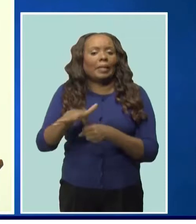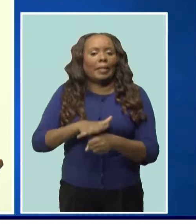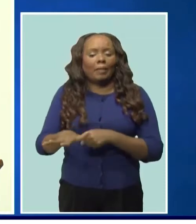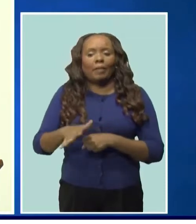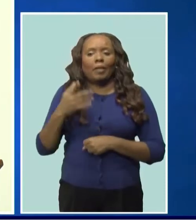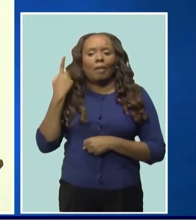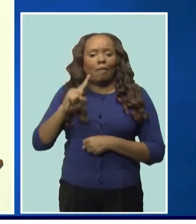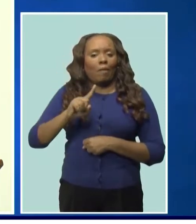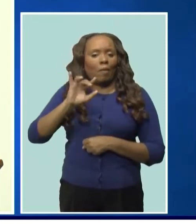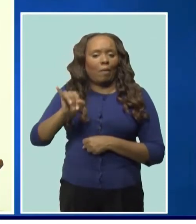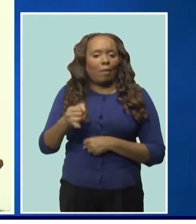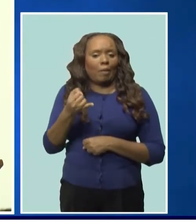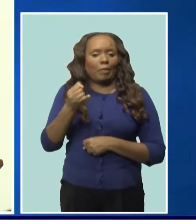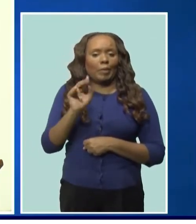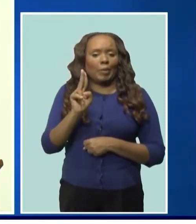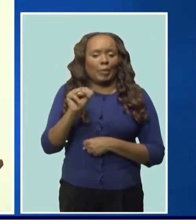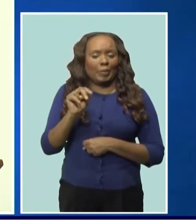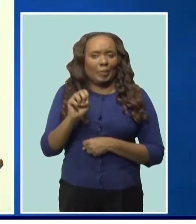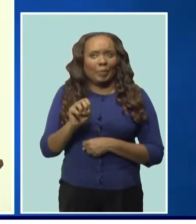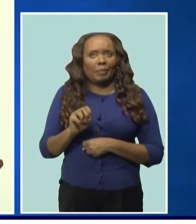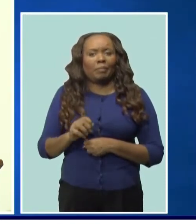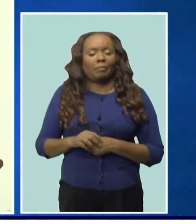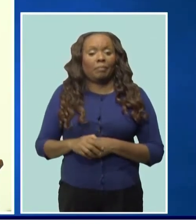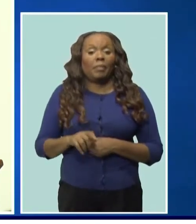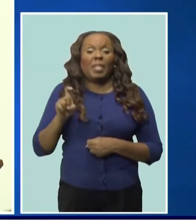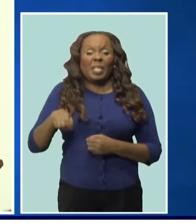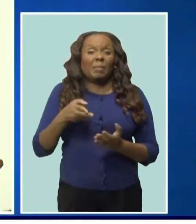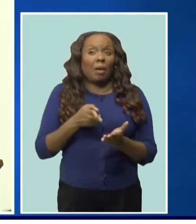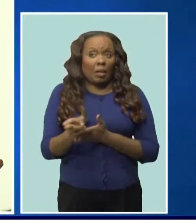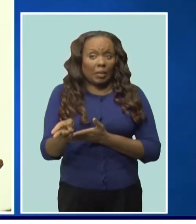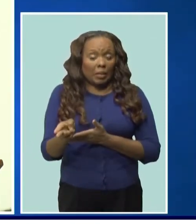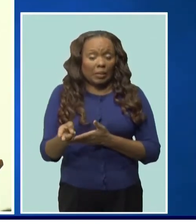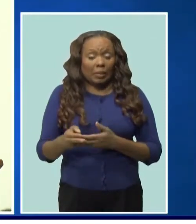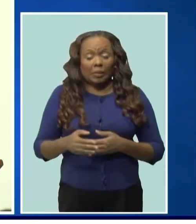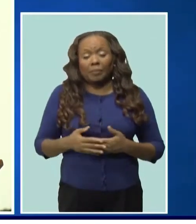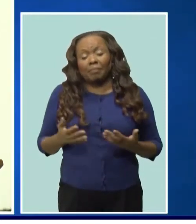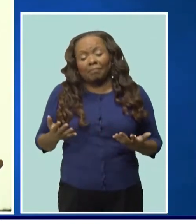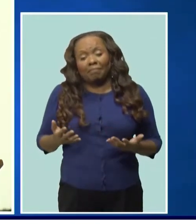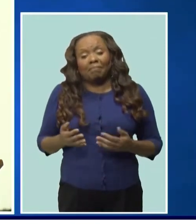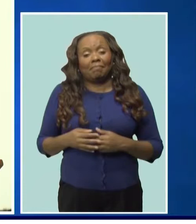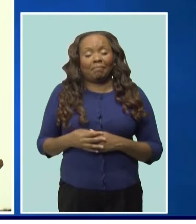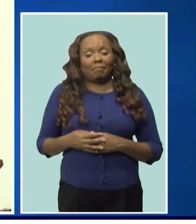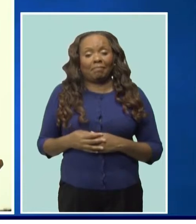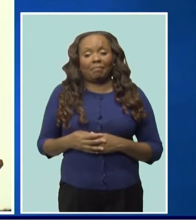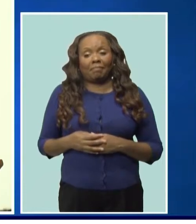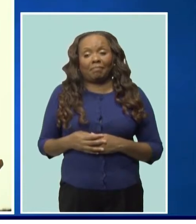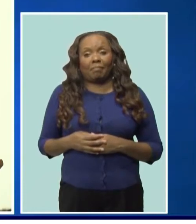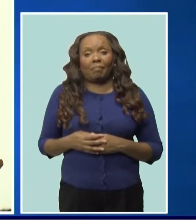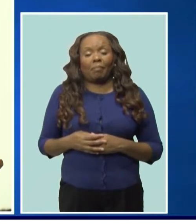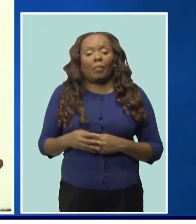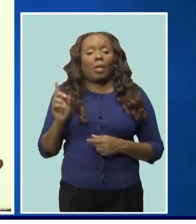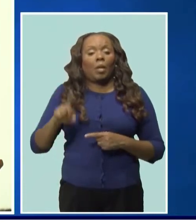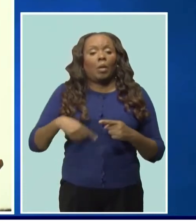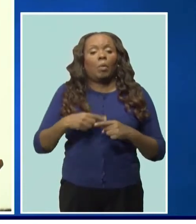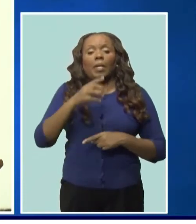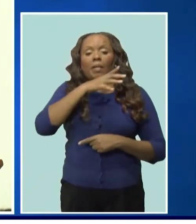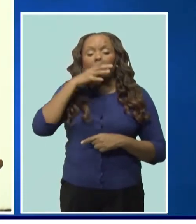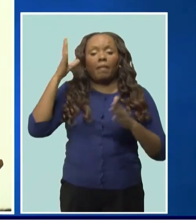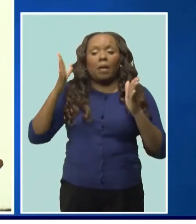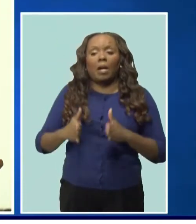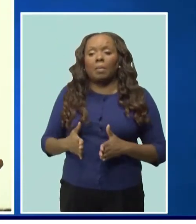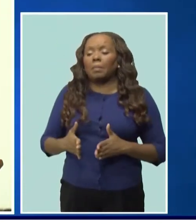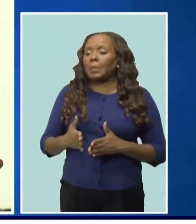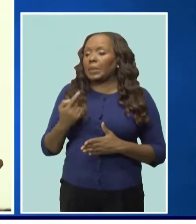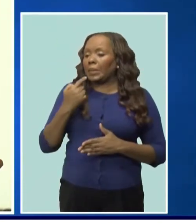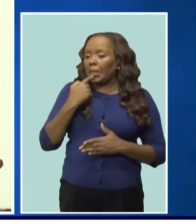But what we have to do is be honest with ourselves. And therefore, when they were able to say to me, Minister,